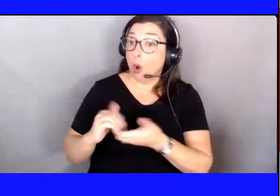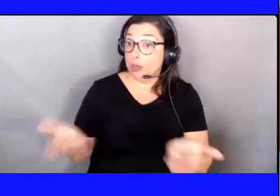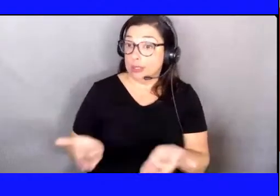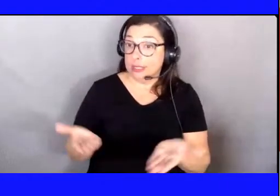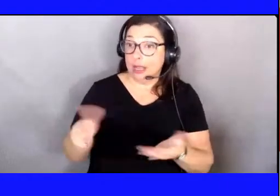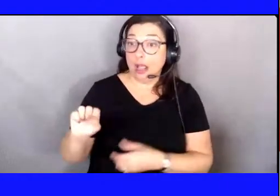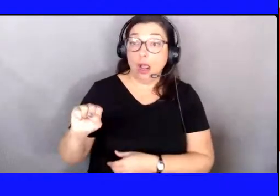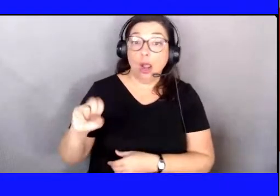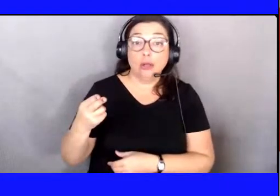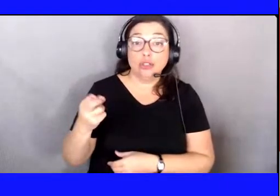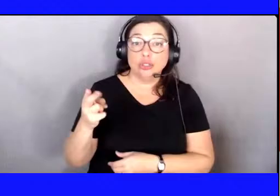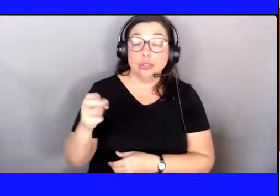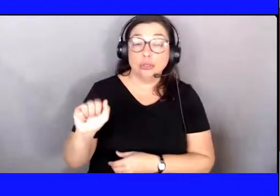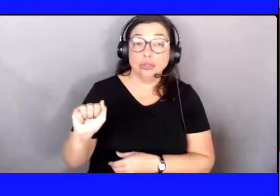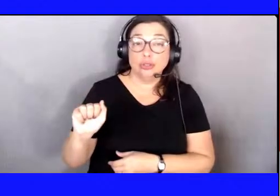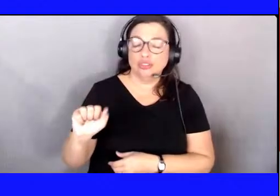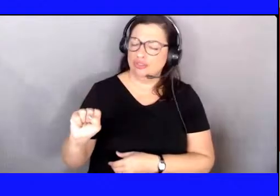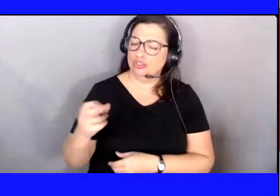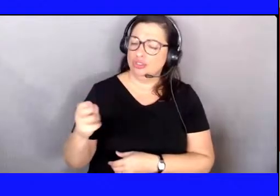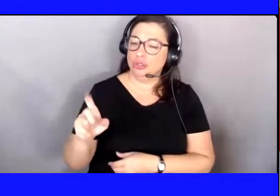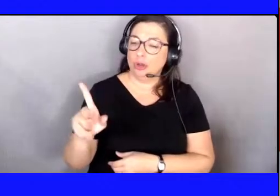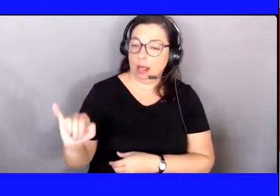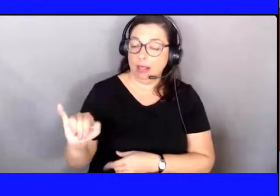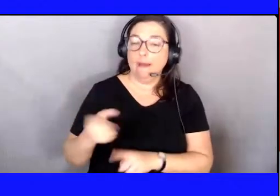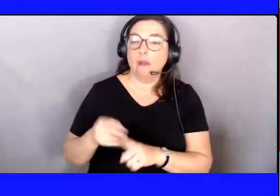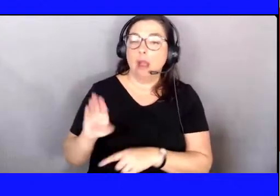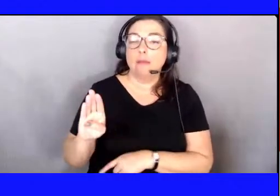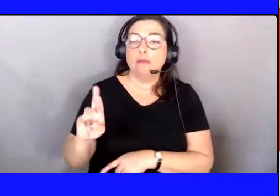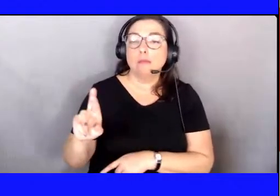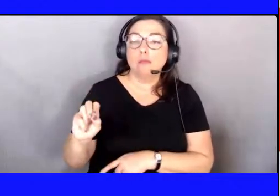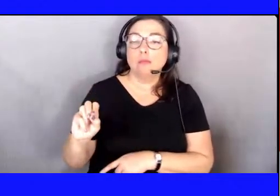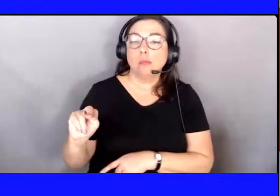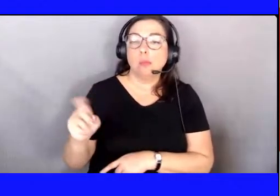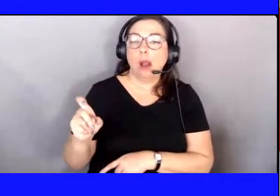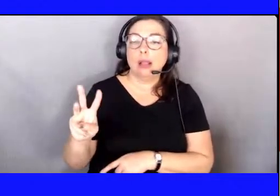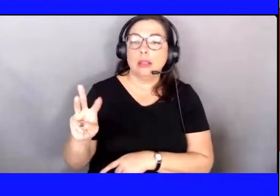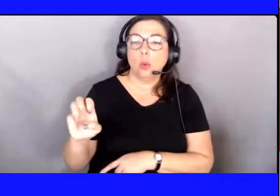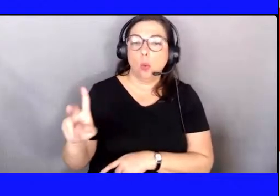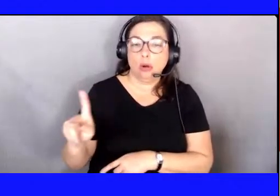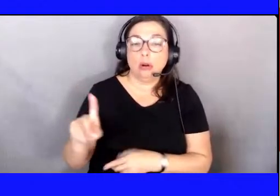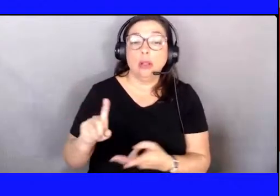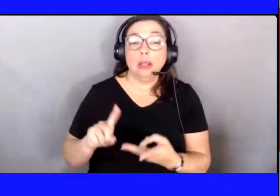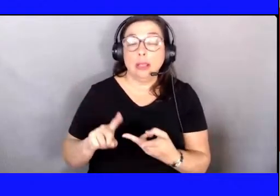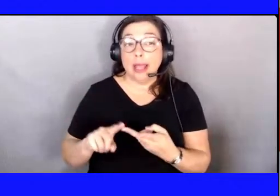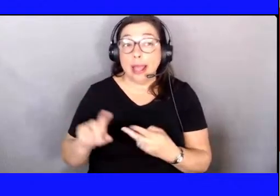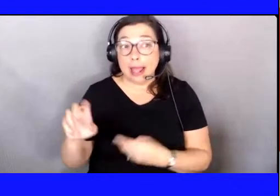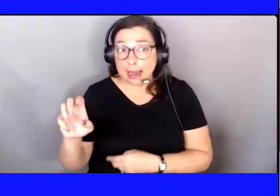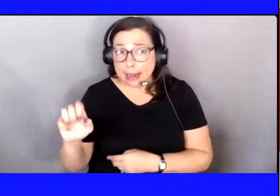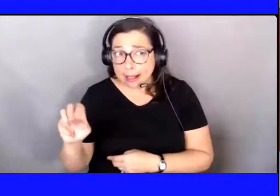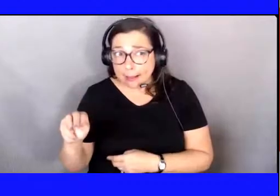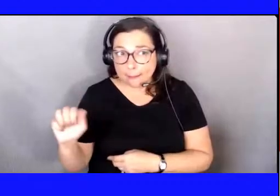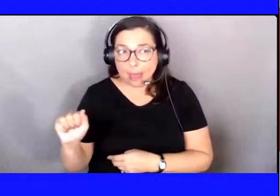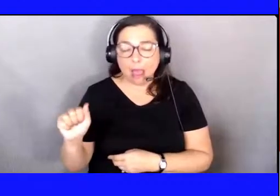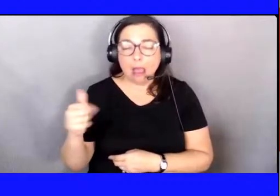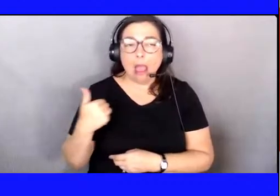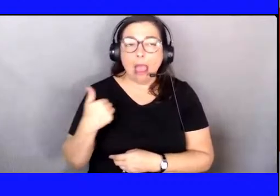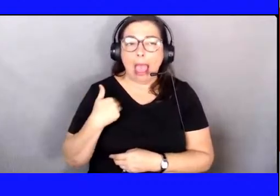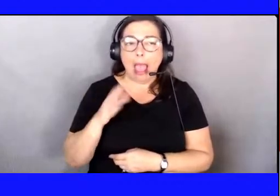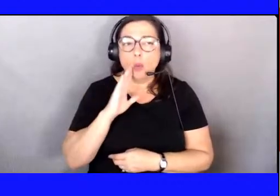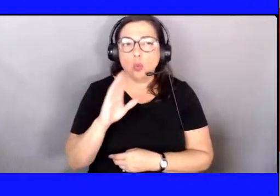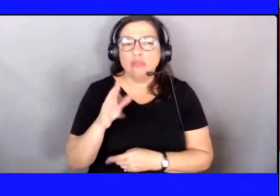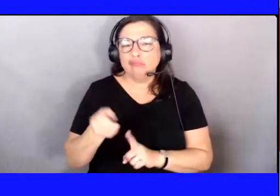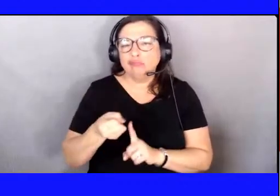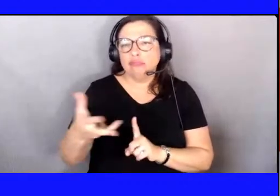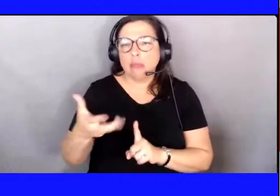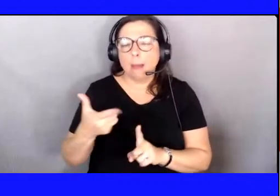Shali Sharma from BronxWorks and Emily Johansson from L&M Development Partners. And I'll just say a little